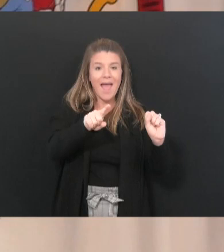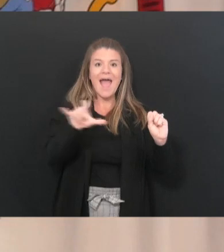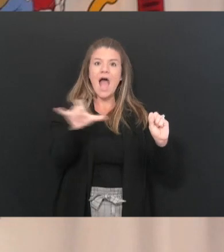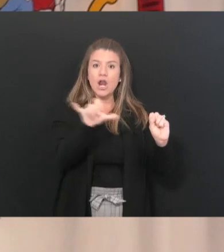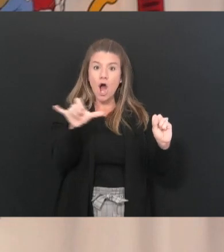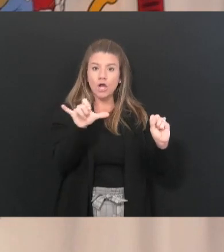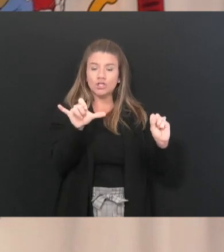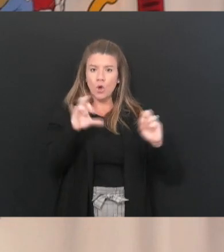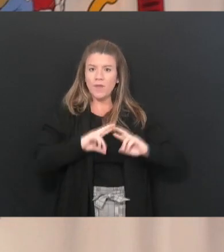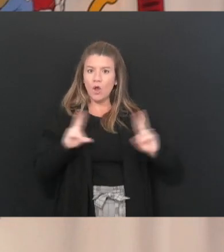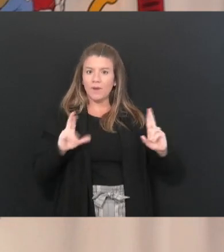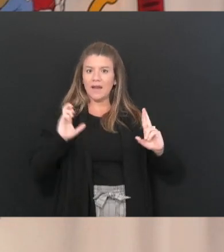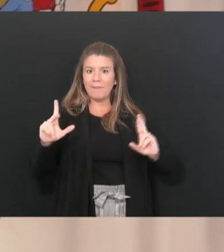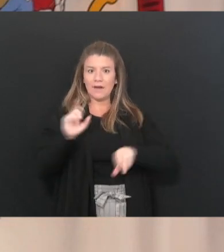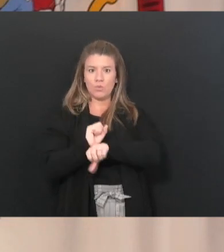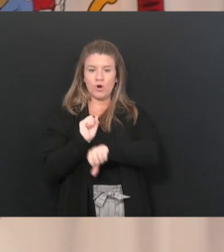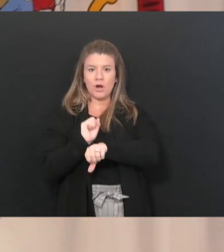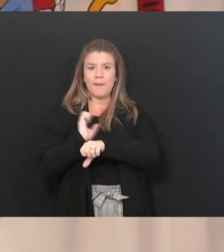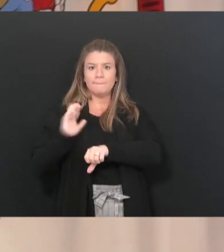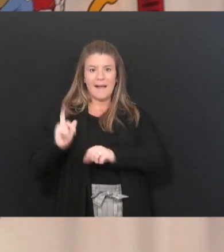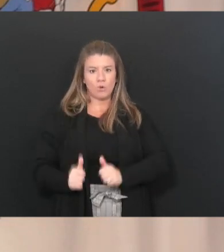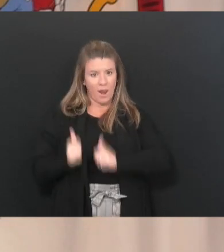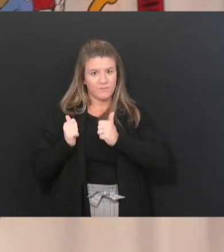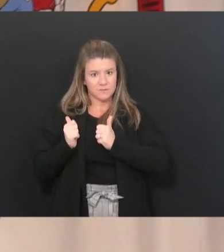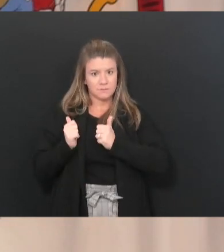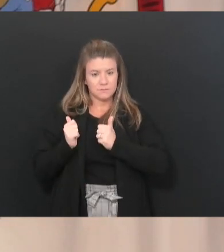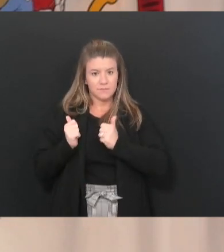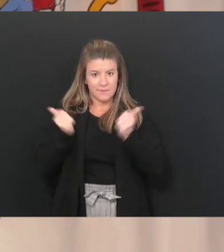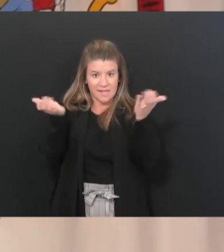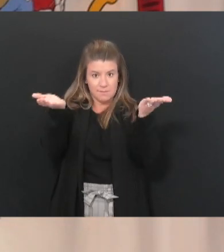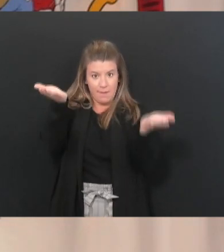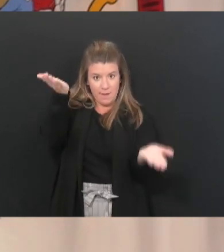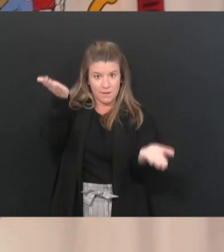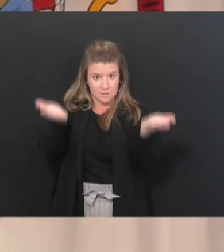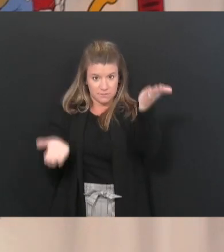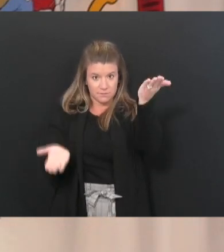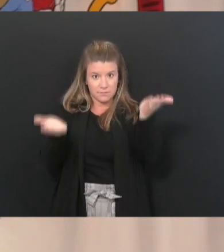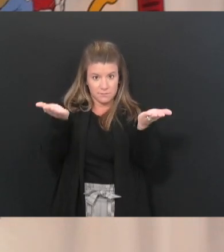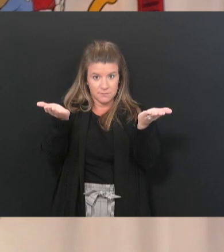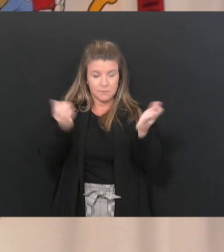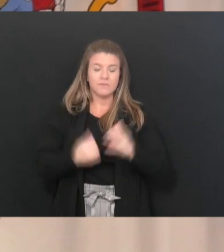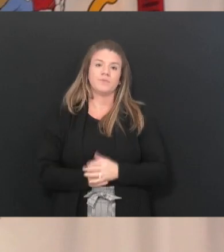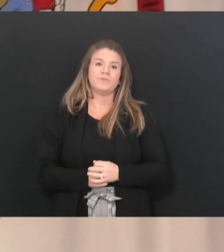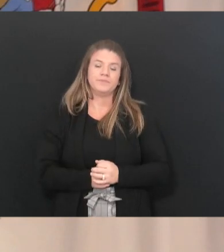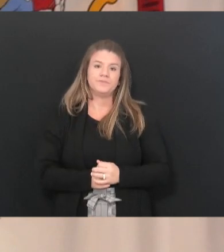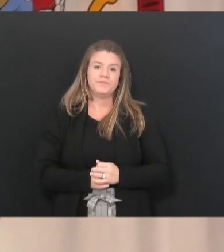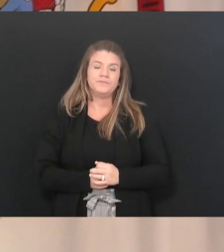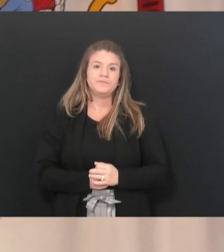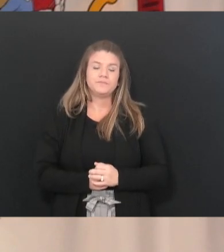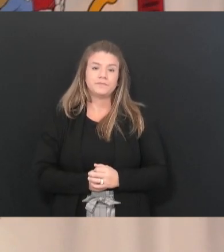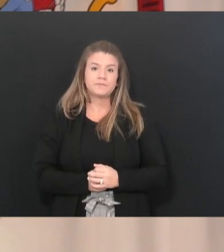back going with our lives and back to work on the other hand. Now,